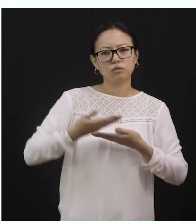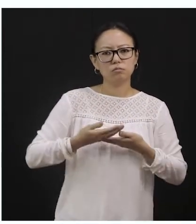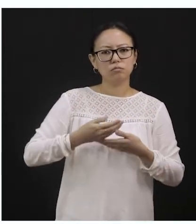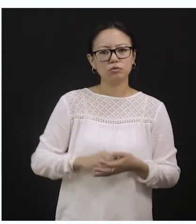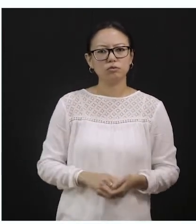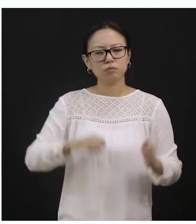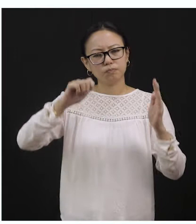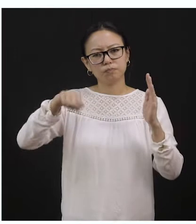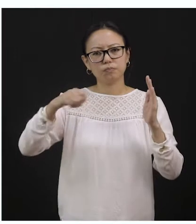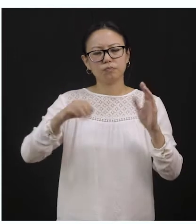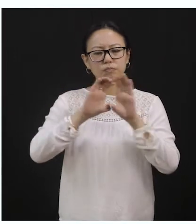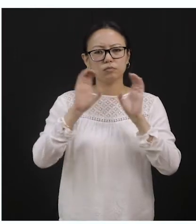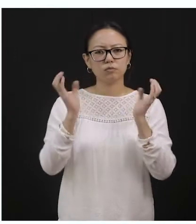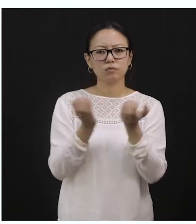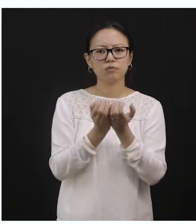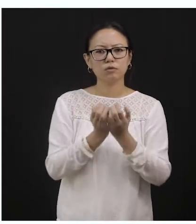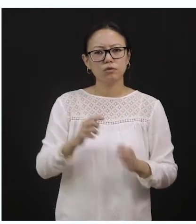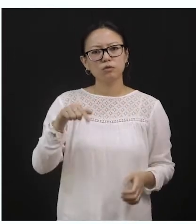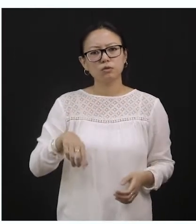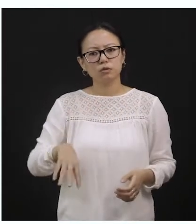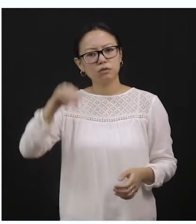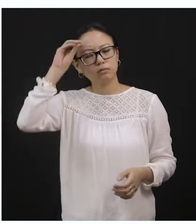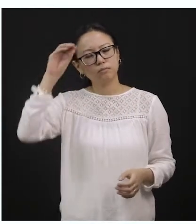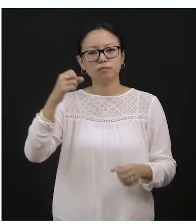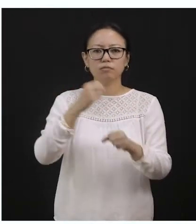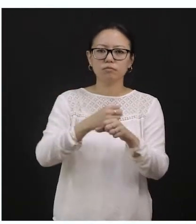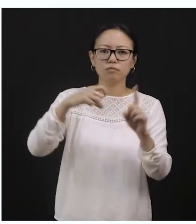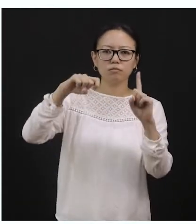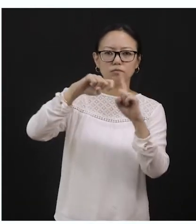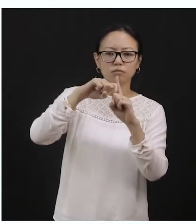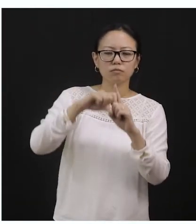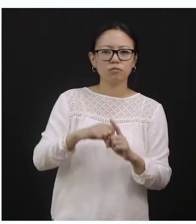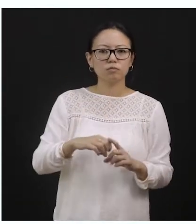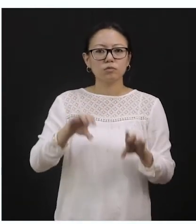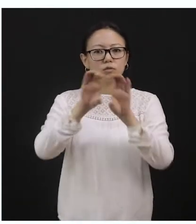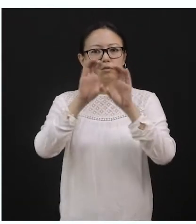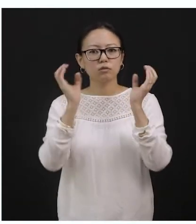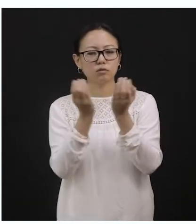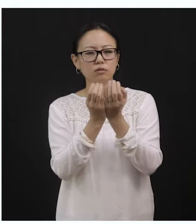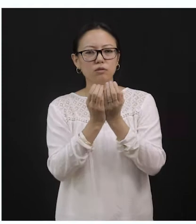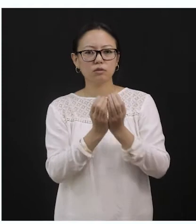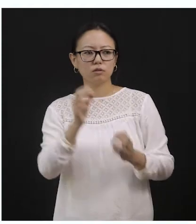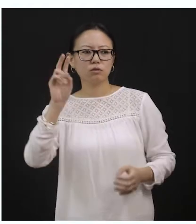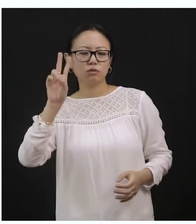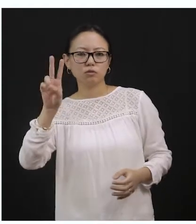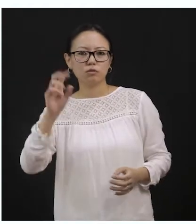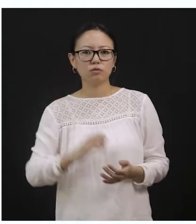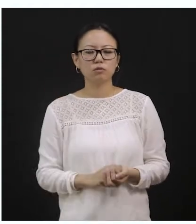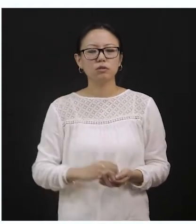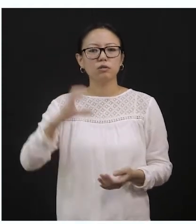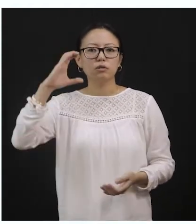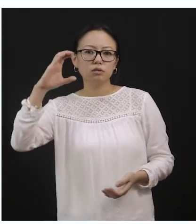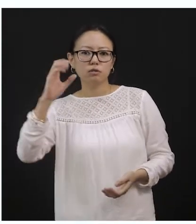Okay, today also we will be learning about general knowledge, which is for grade 2, and the chapter number is